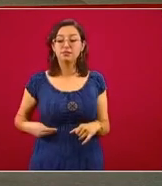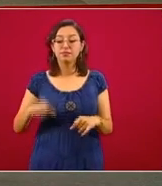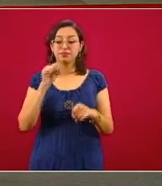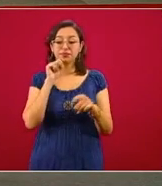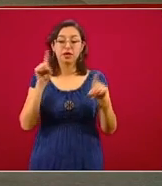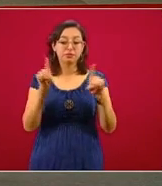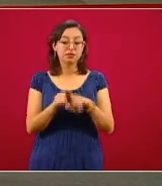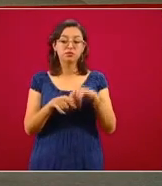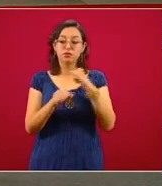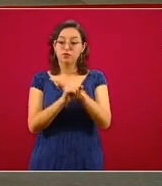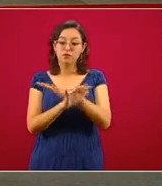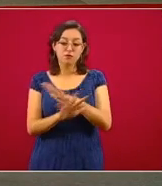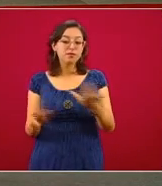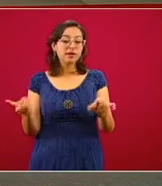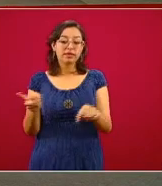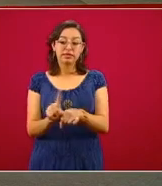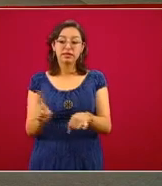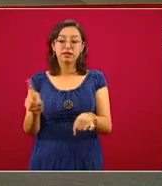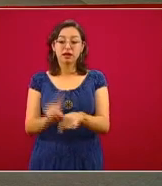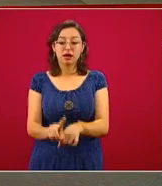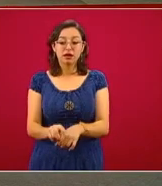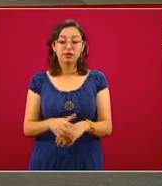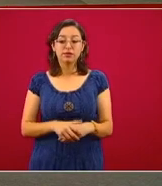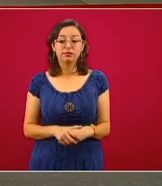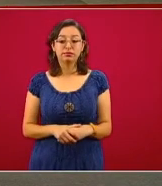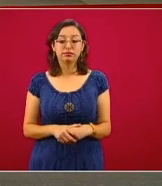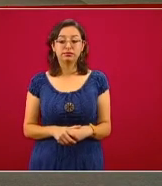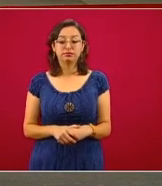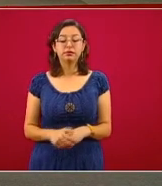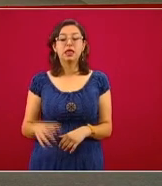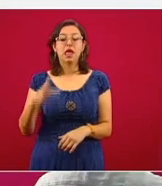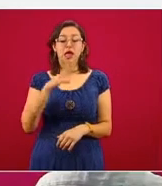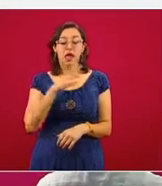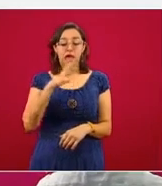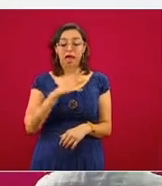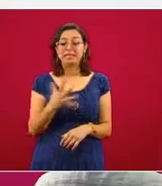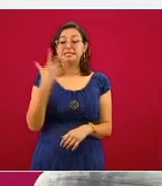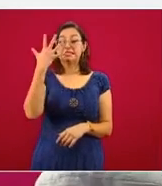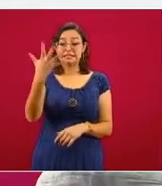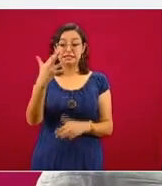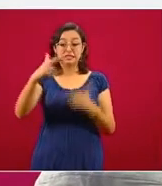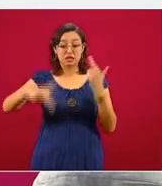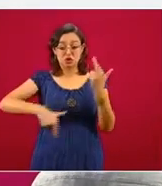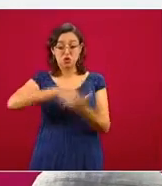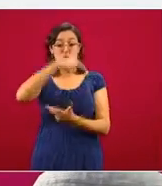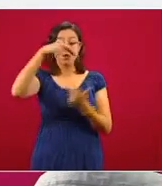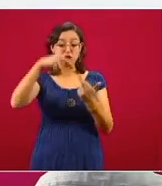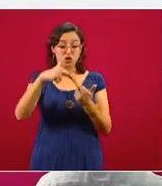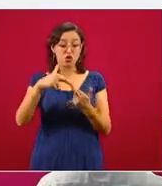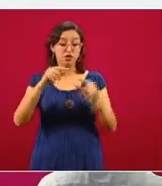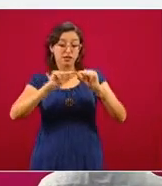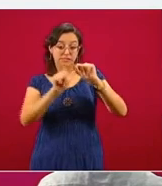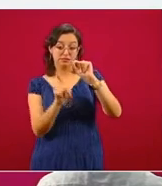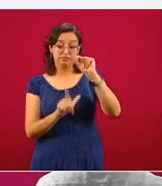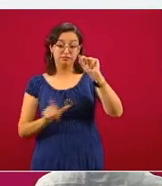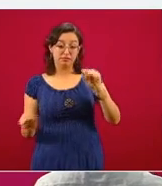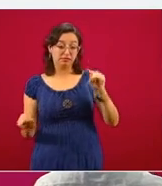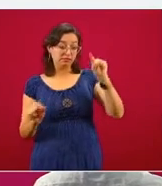this distribution, and we have been presenting this information in the form of an